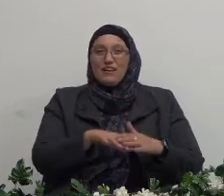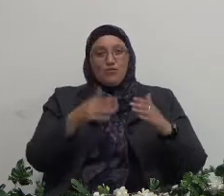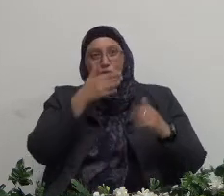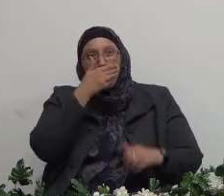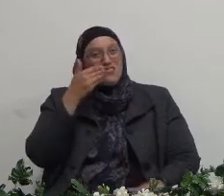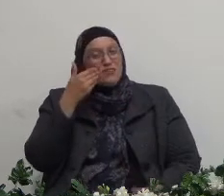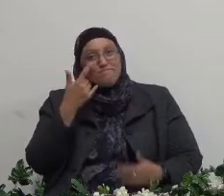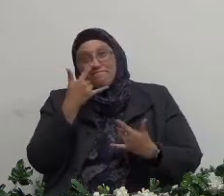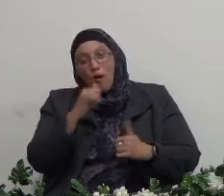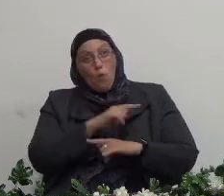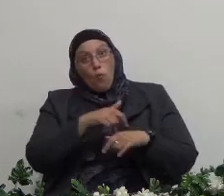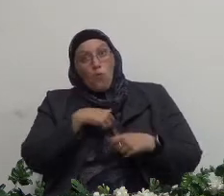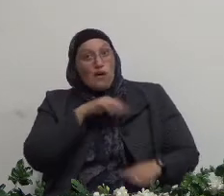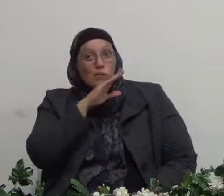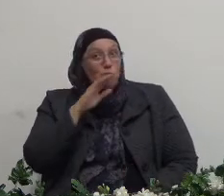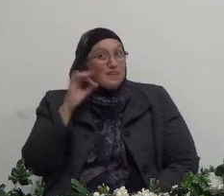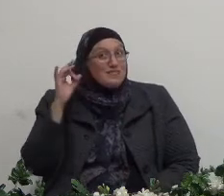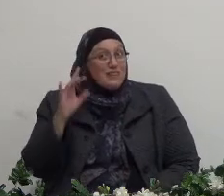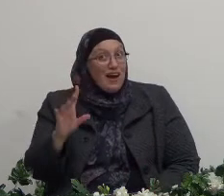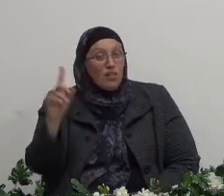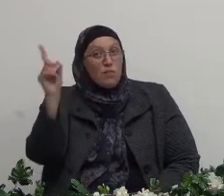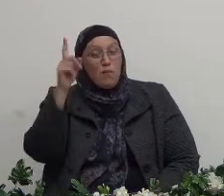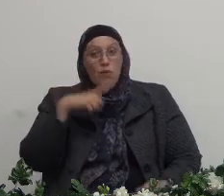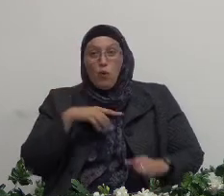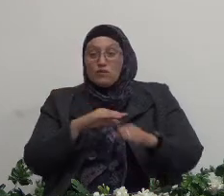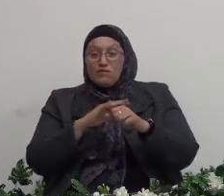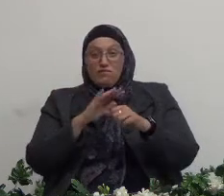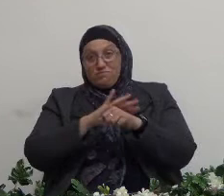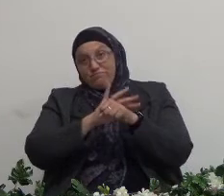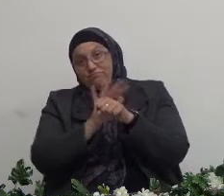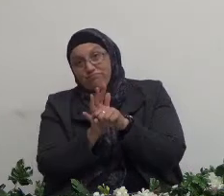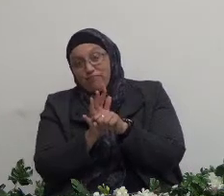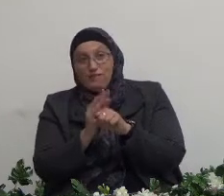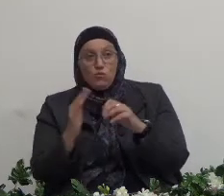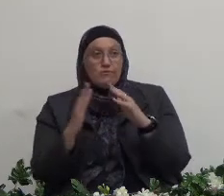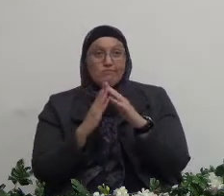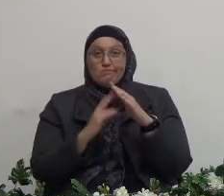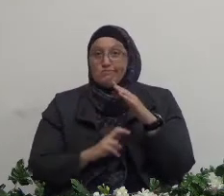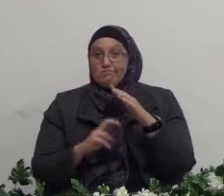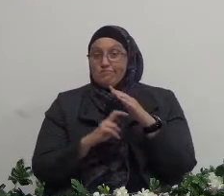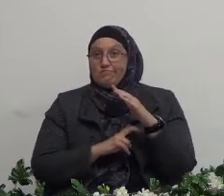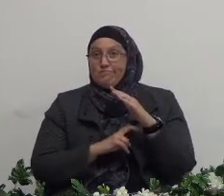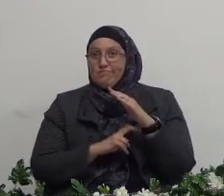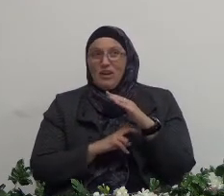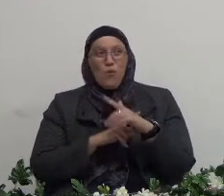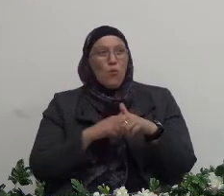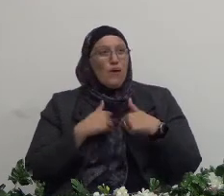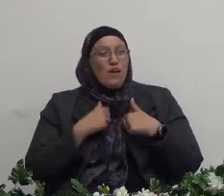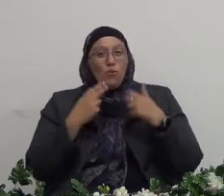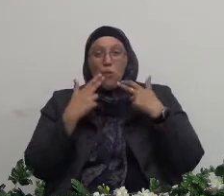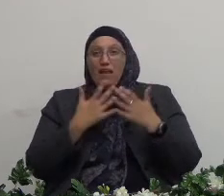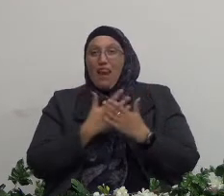isolation, is the congregation of people. Generally, people are isolated.